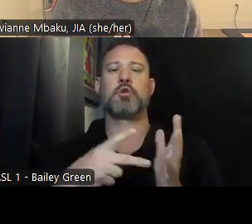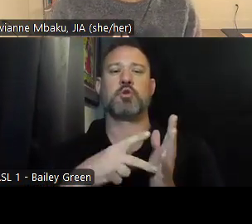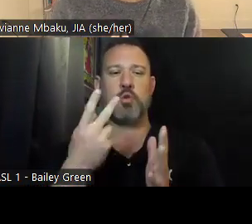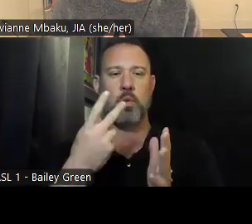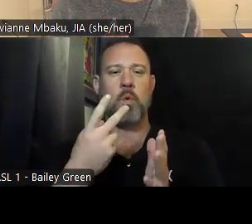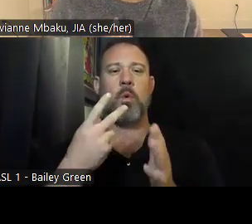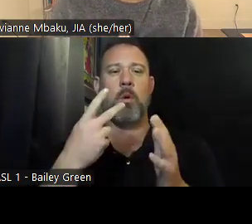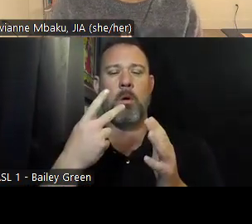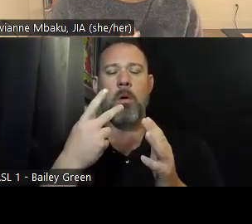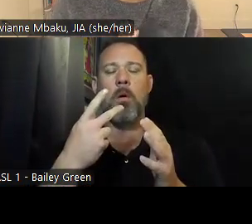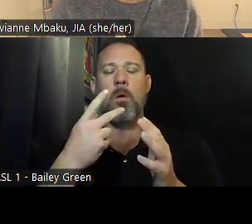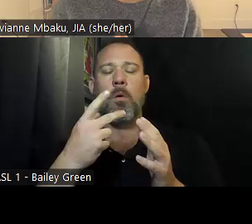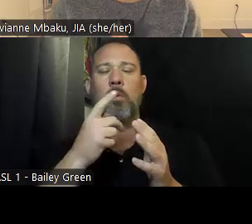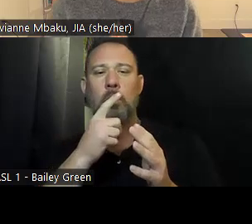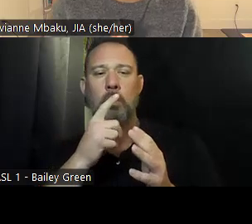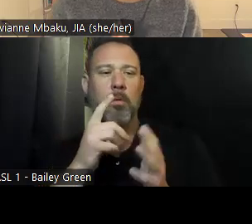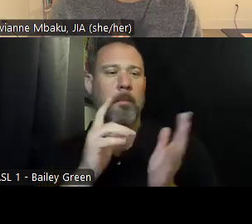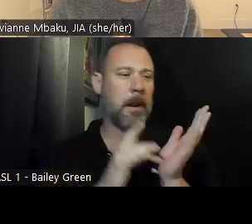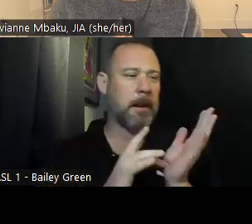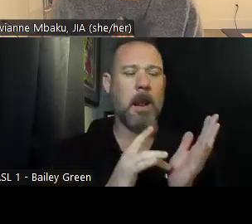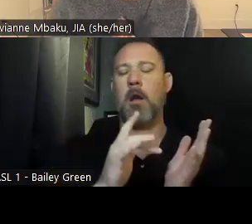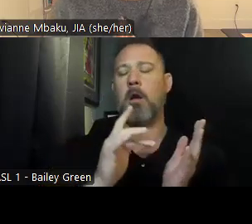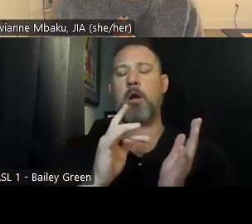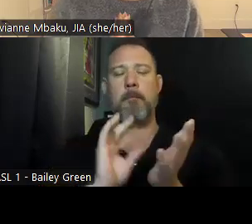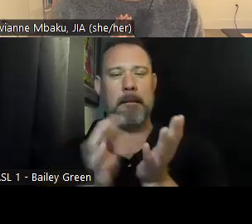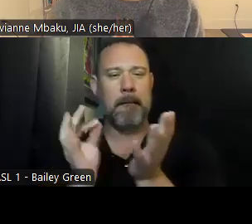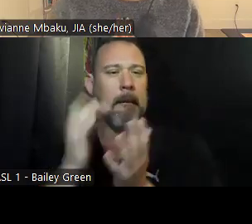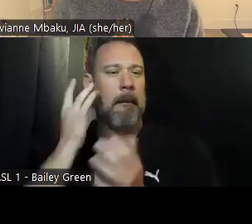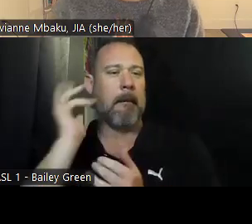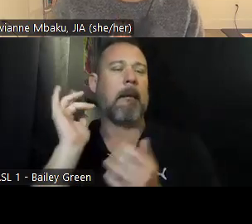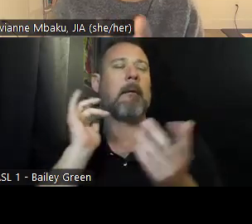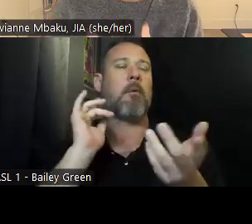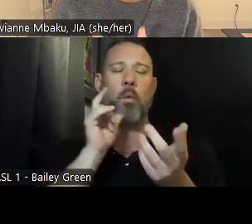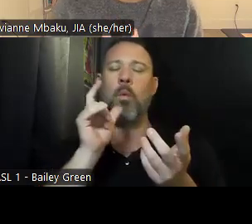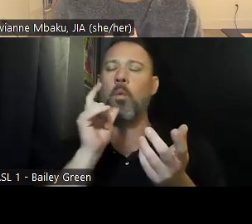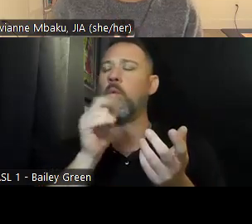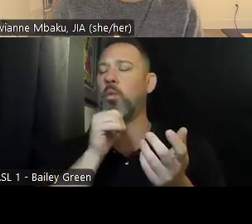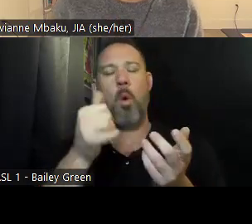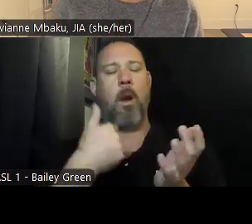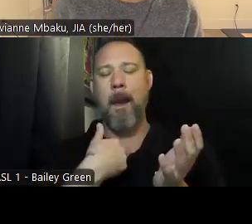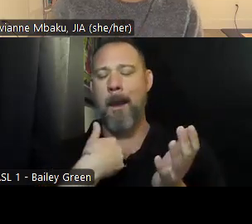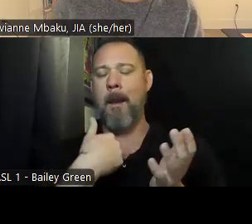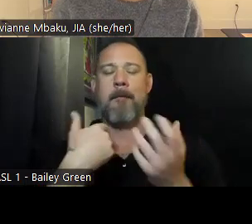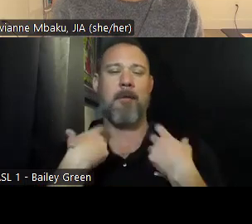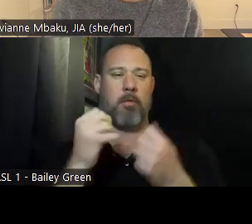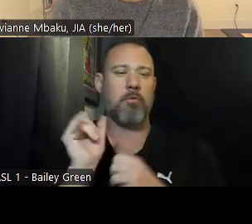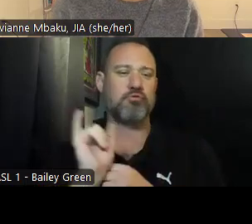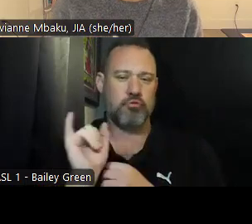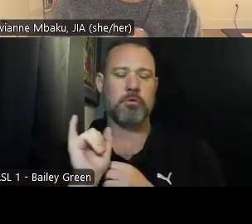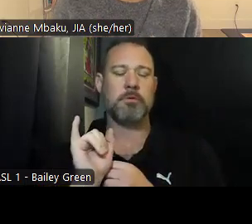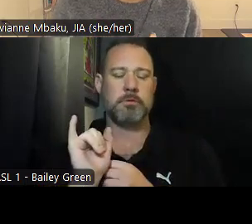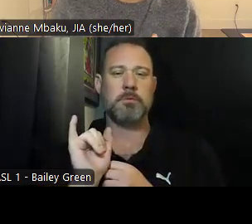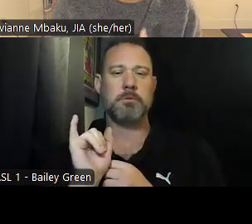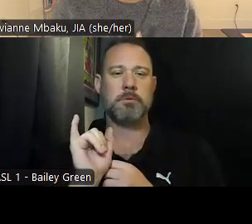older adults, people who are on Medicare and Medicaid, and then also people who just don't have health insurance.